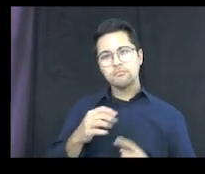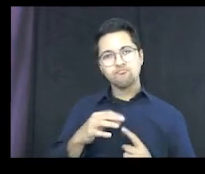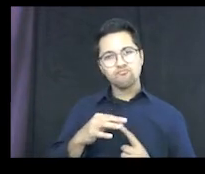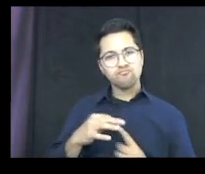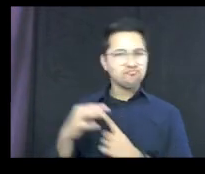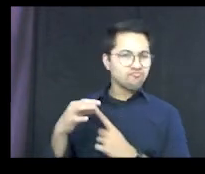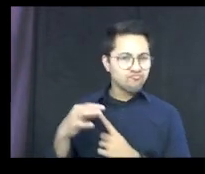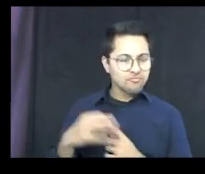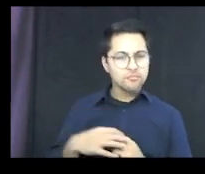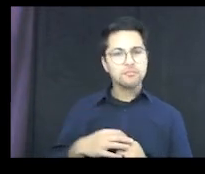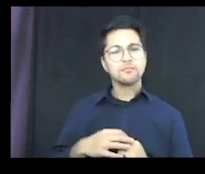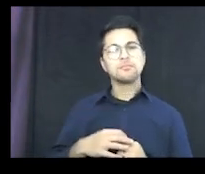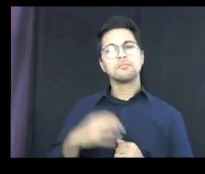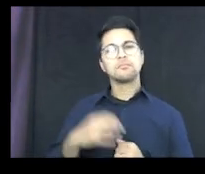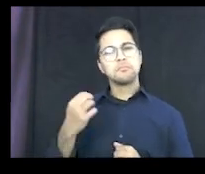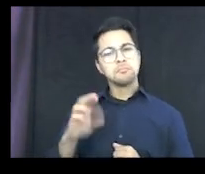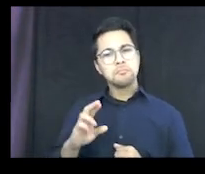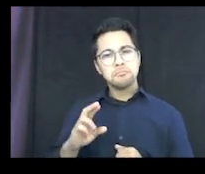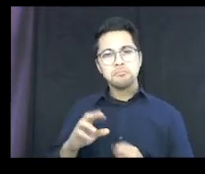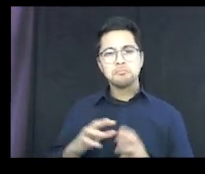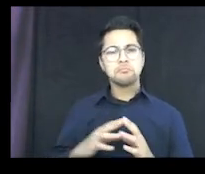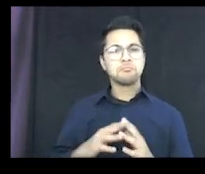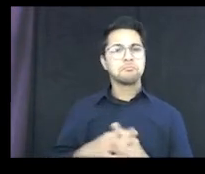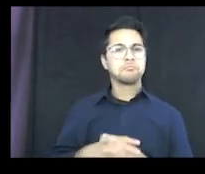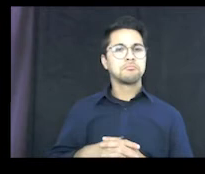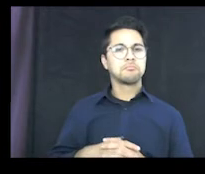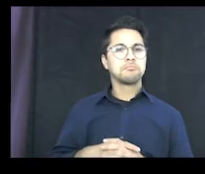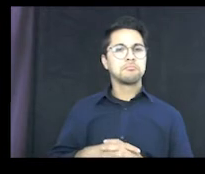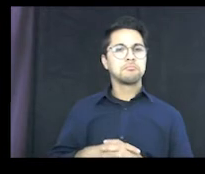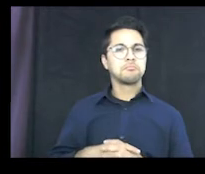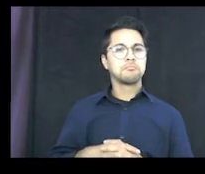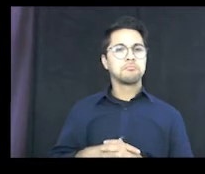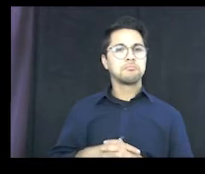special or